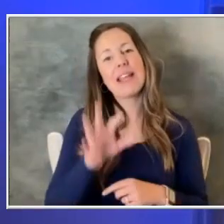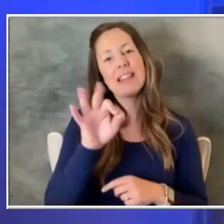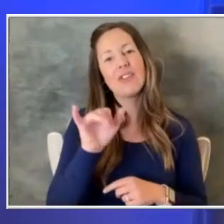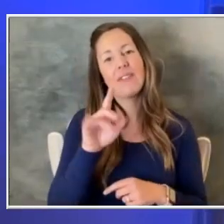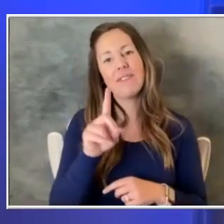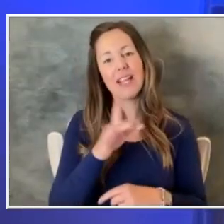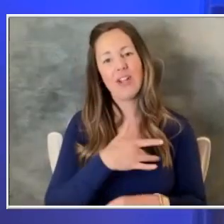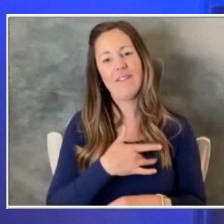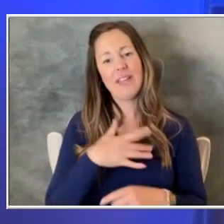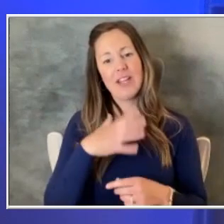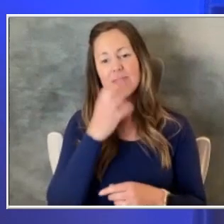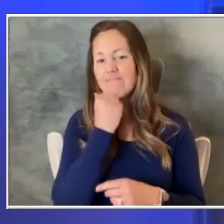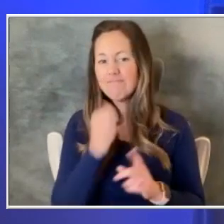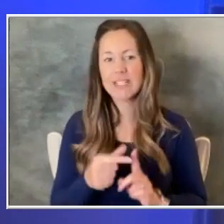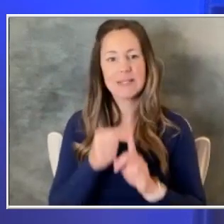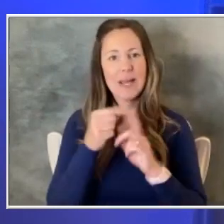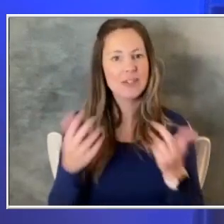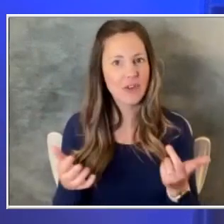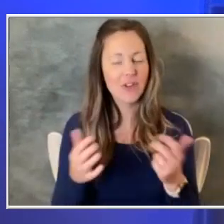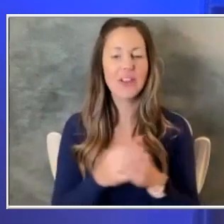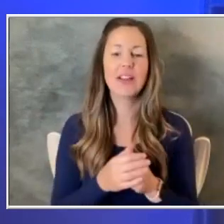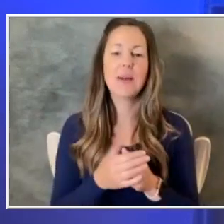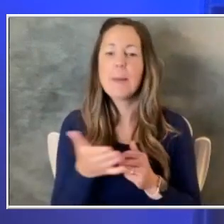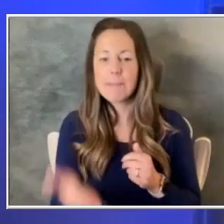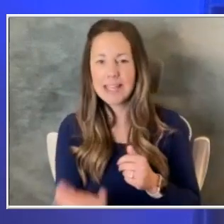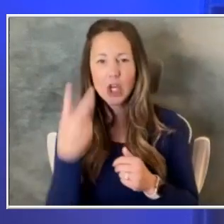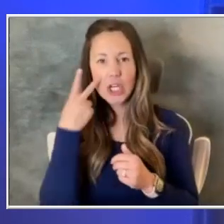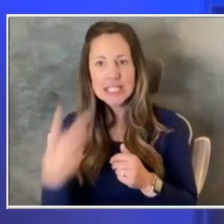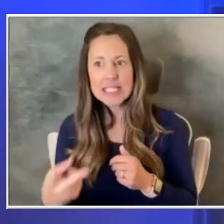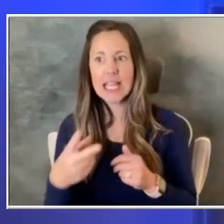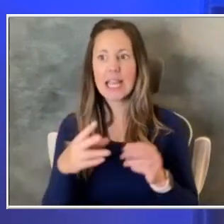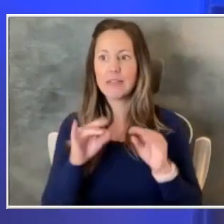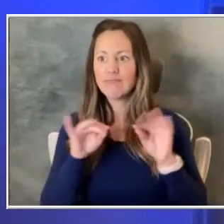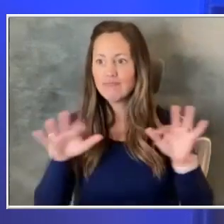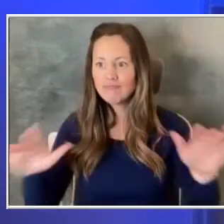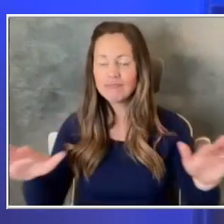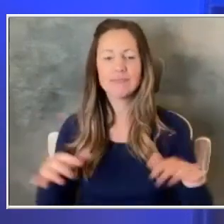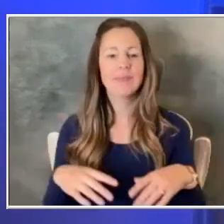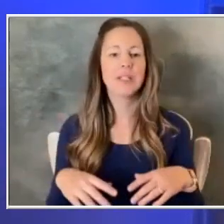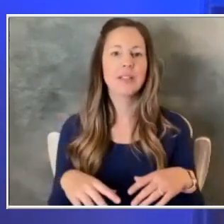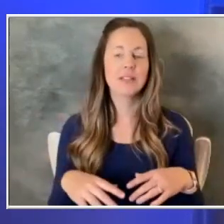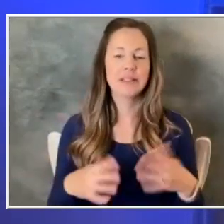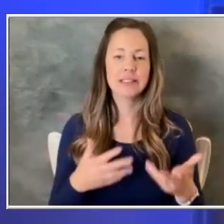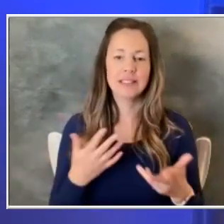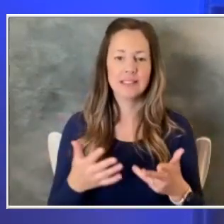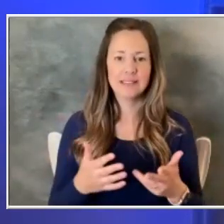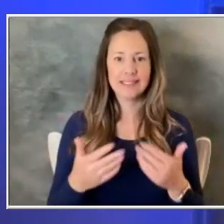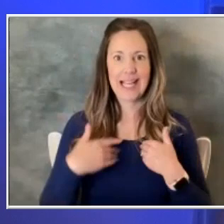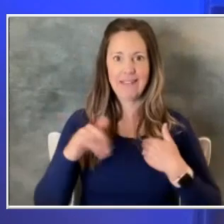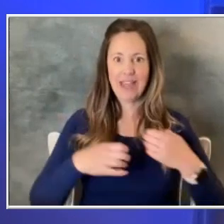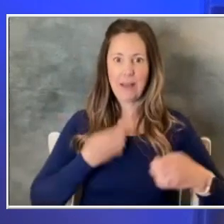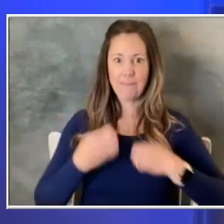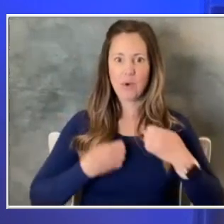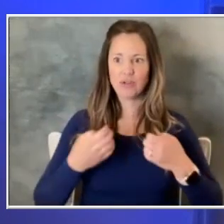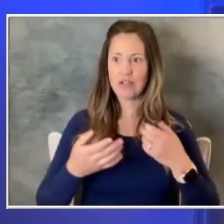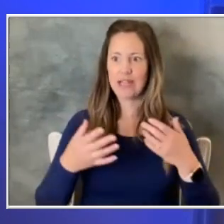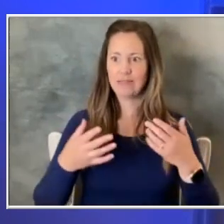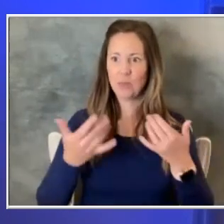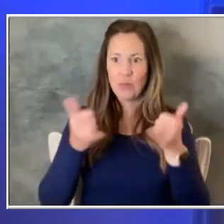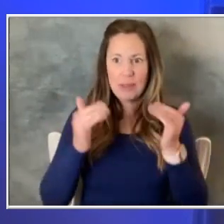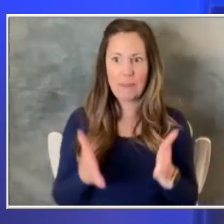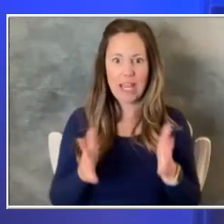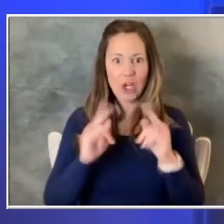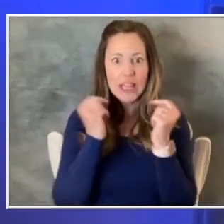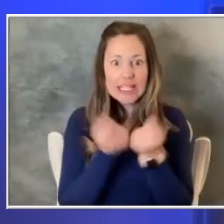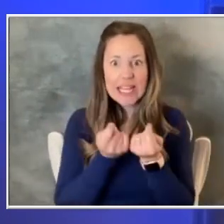being at ground level and being able to see the impact and feel the impact, and to have that emotion of the players, and all trying. You